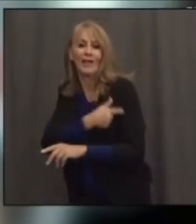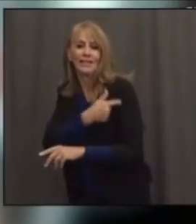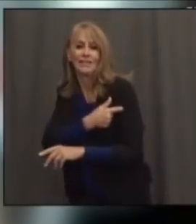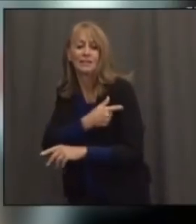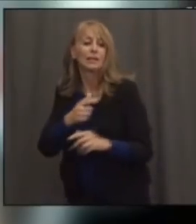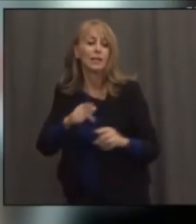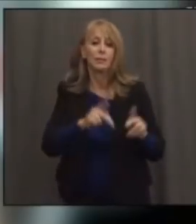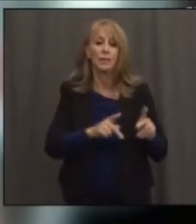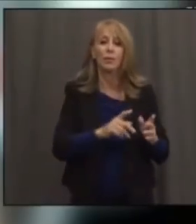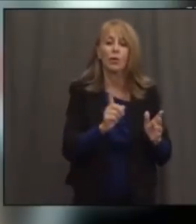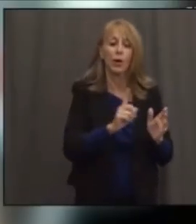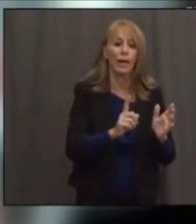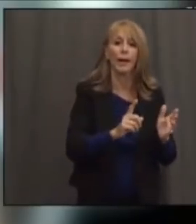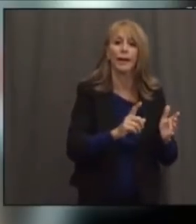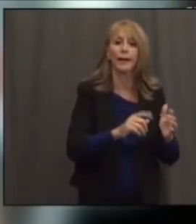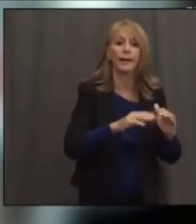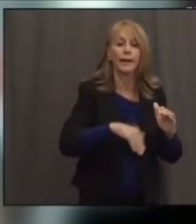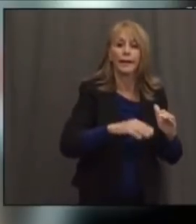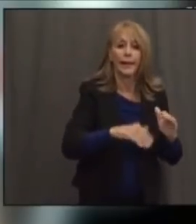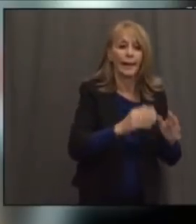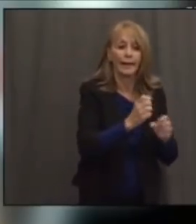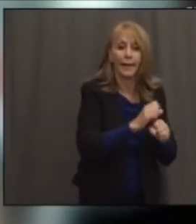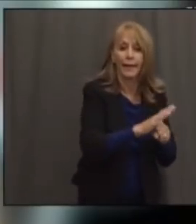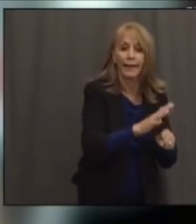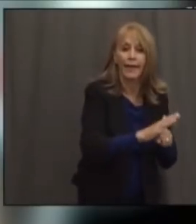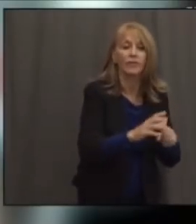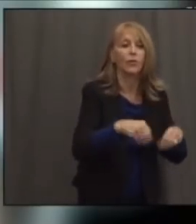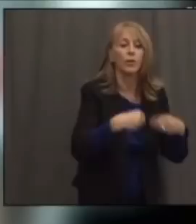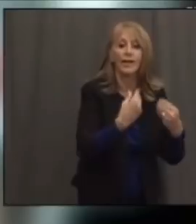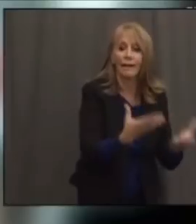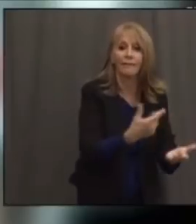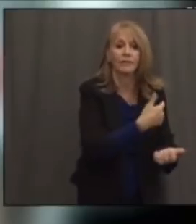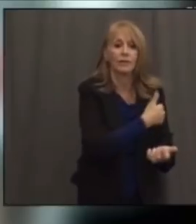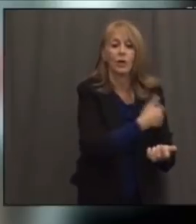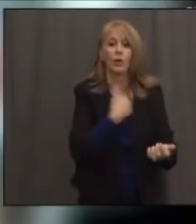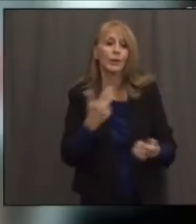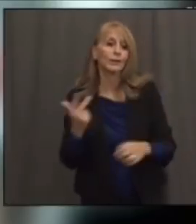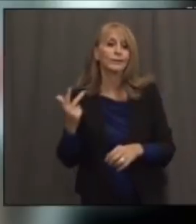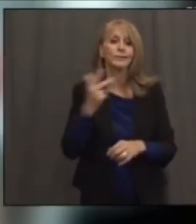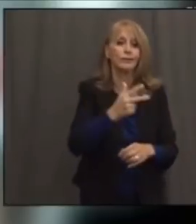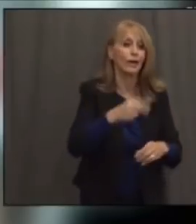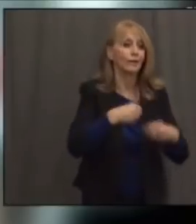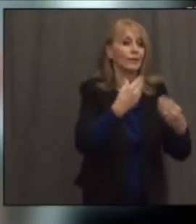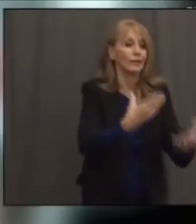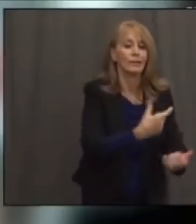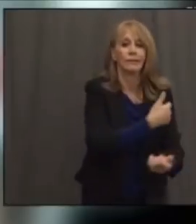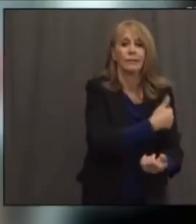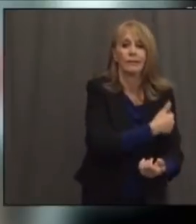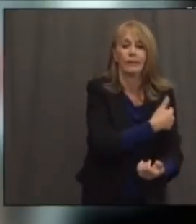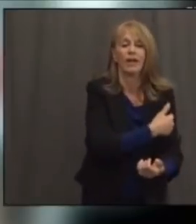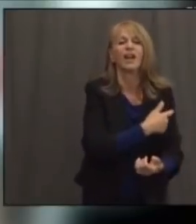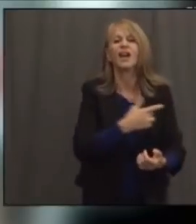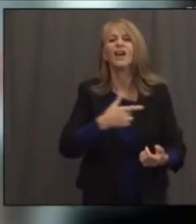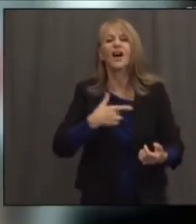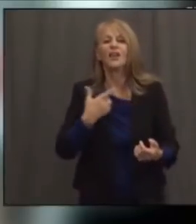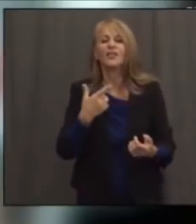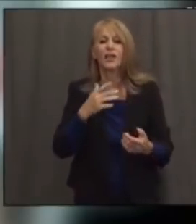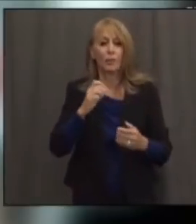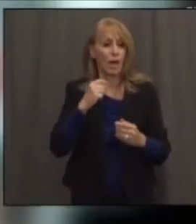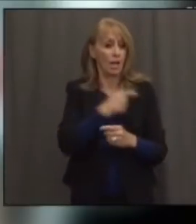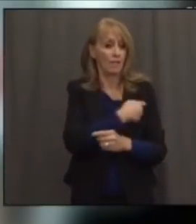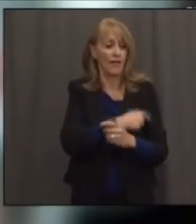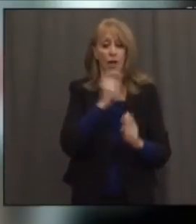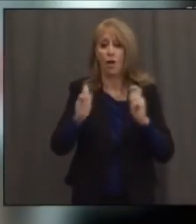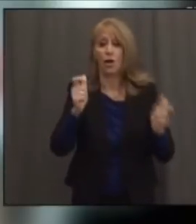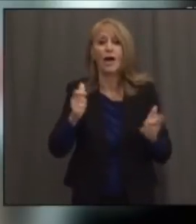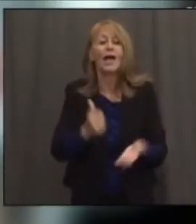underserved communities to make sure that there was equitable access to the vaccine. I think that was a very prudent decision, and I think it helped us achieve more rapid